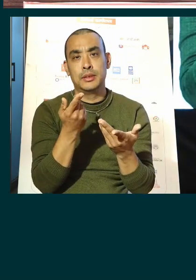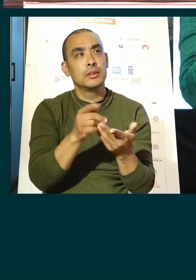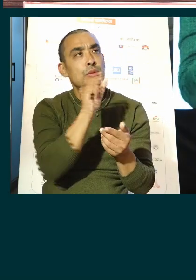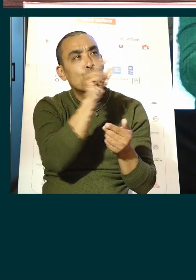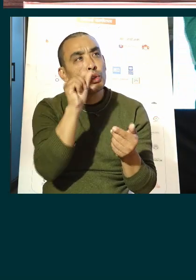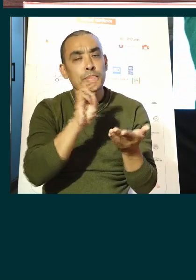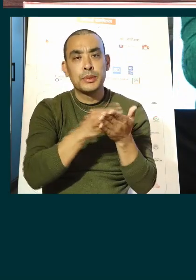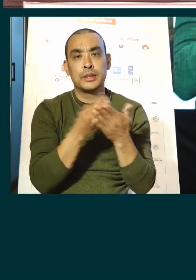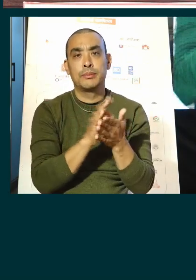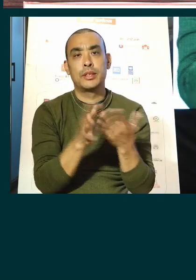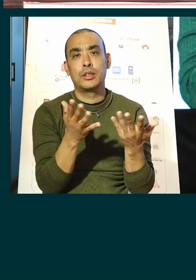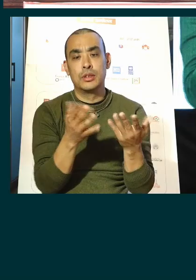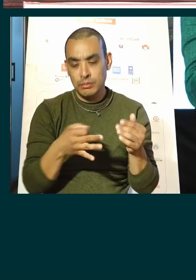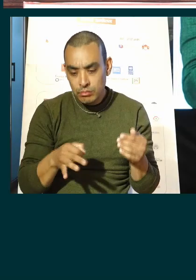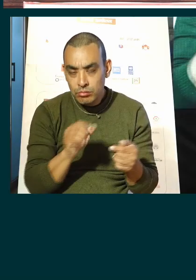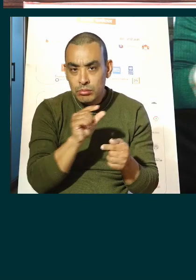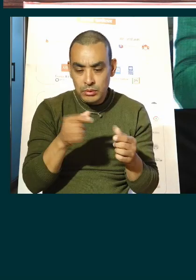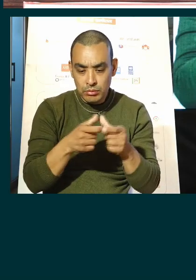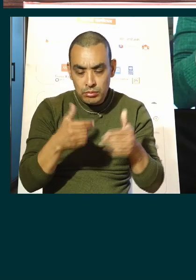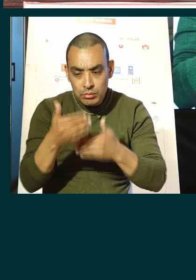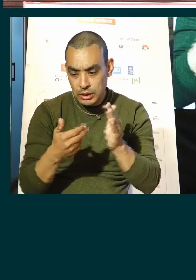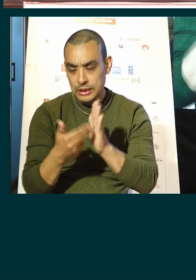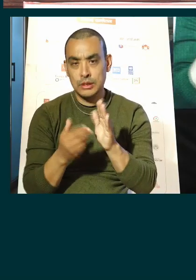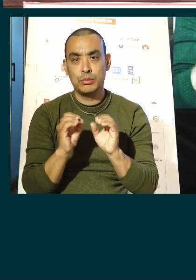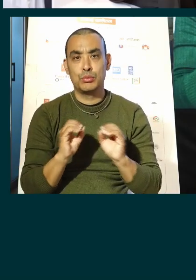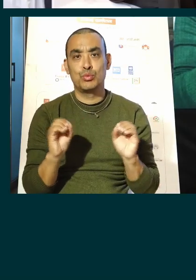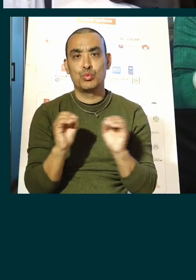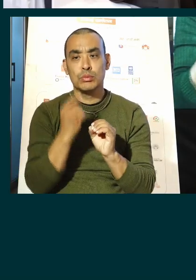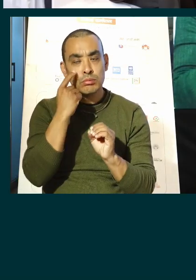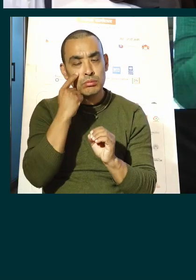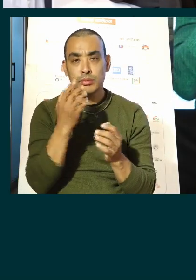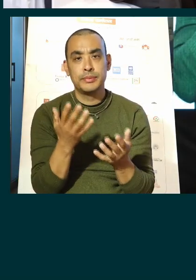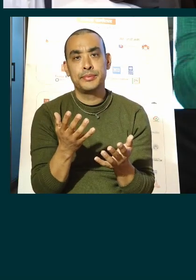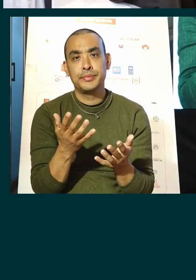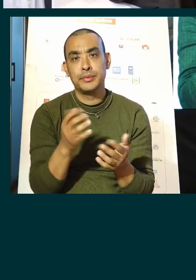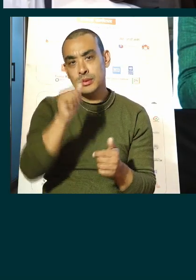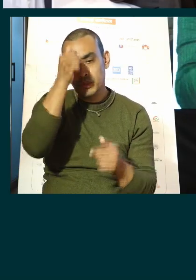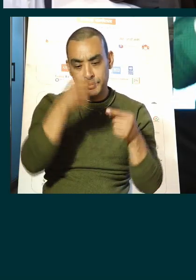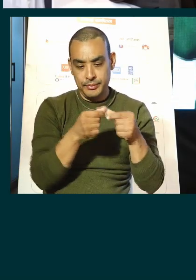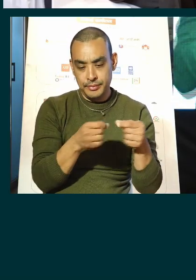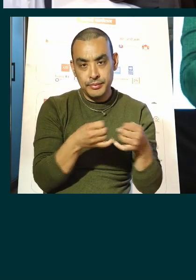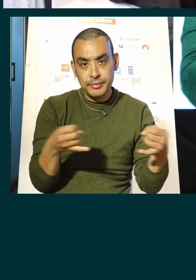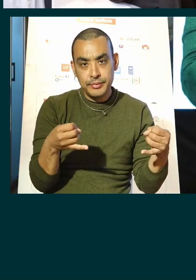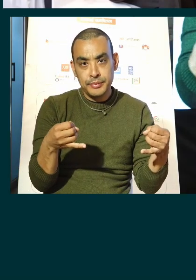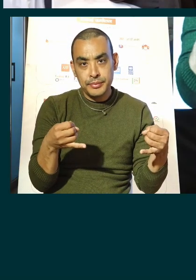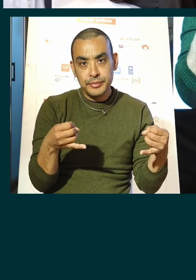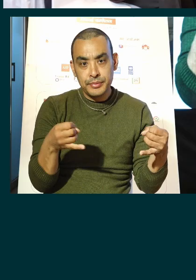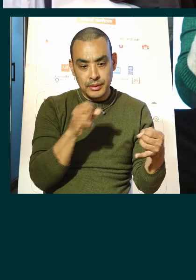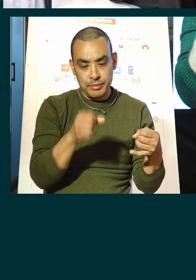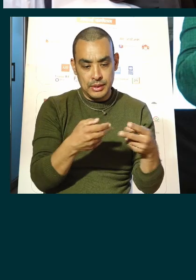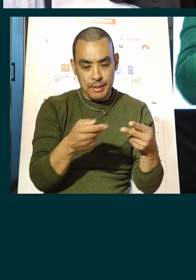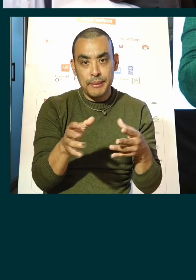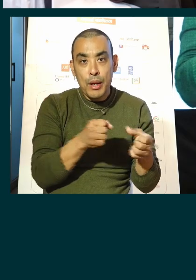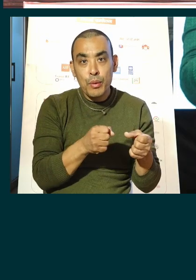pad or menstruation, it's not like so visible, but like in the blue line there is written, collect your product